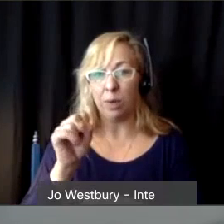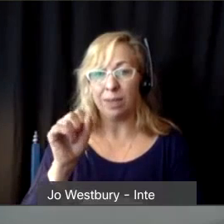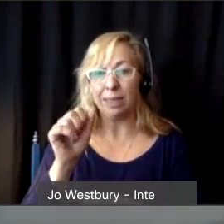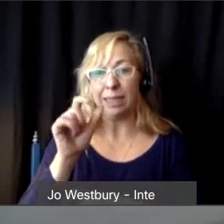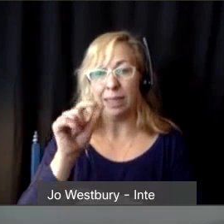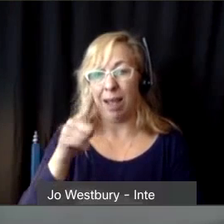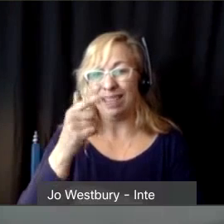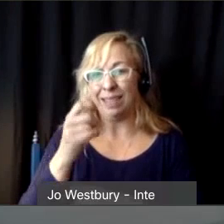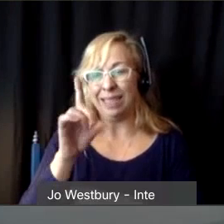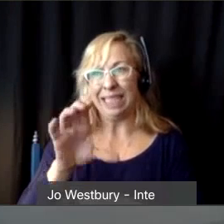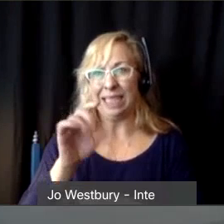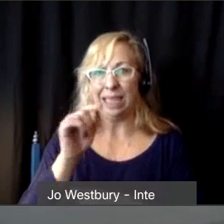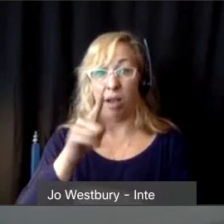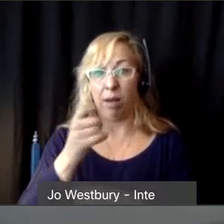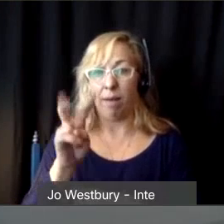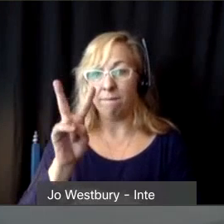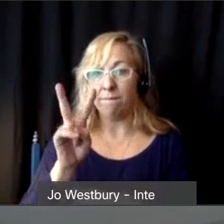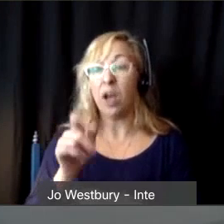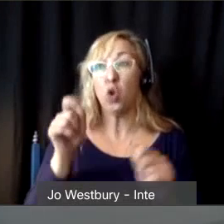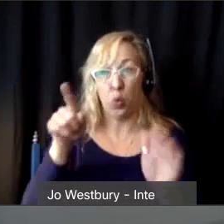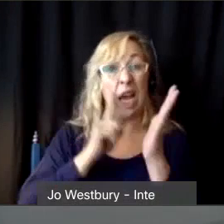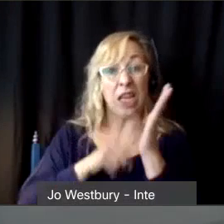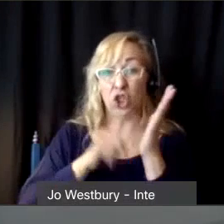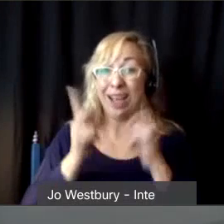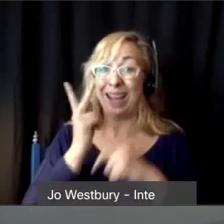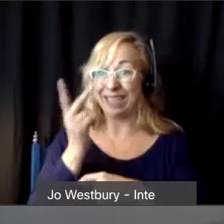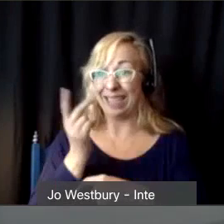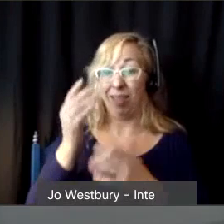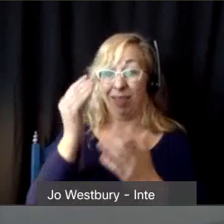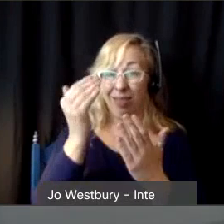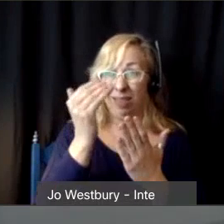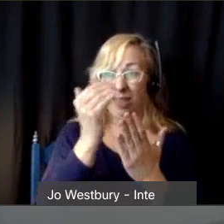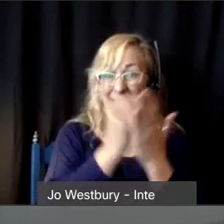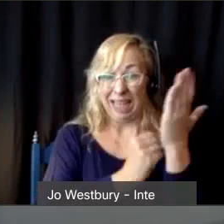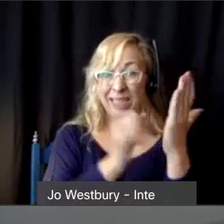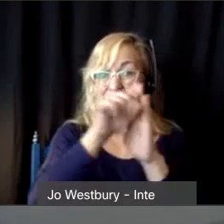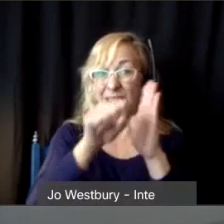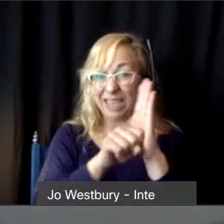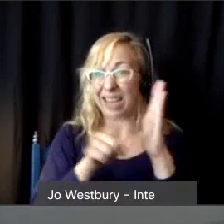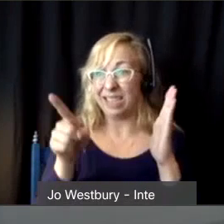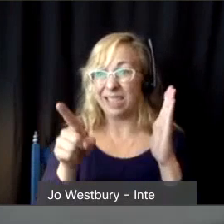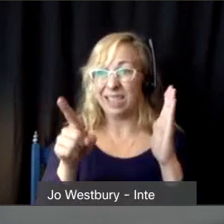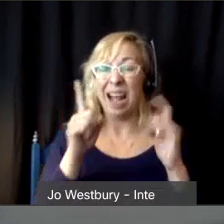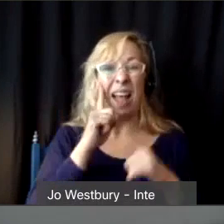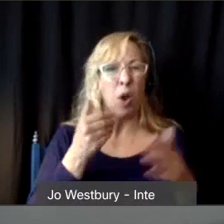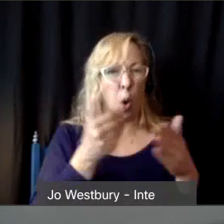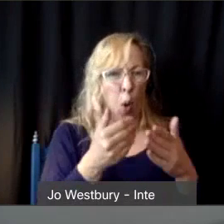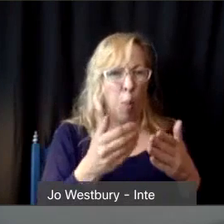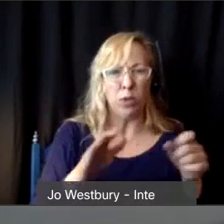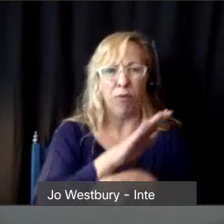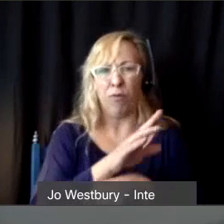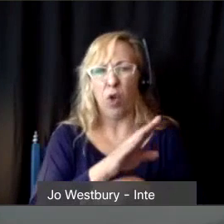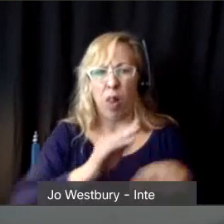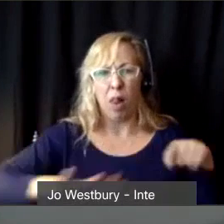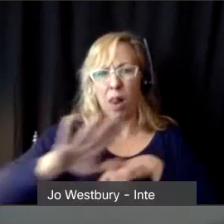It is updated weekly. It currently includes, I believe it's 30 states. It includes almost the entire United States, except